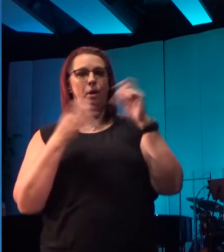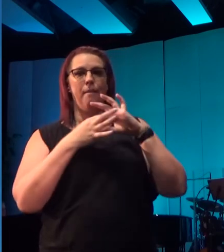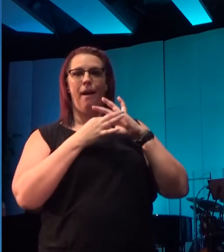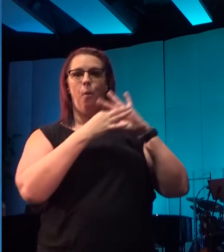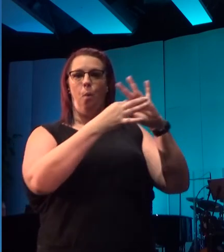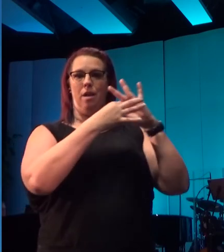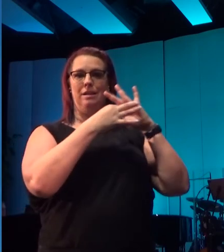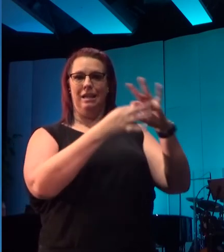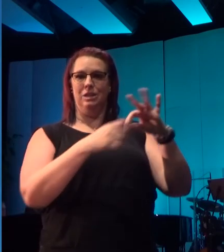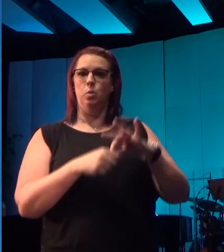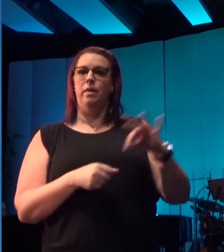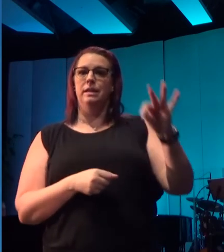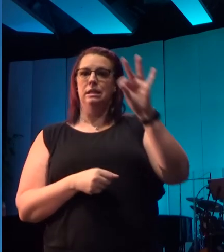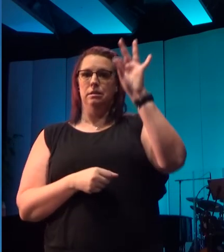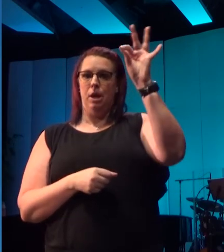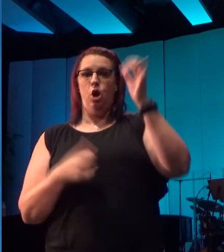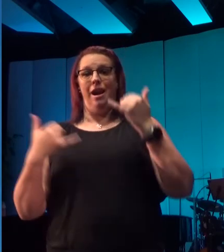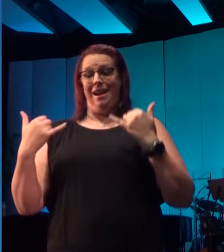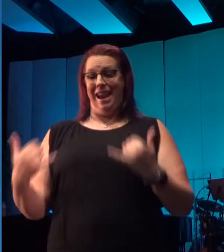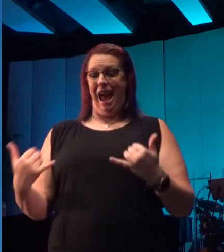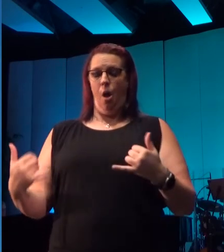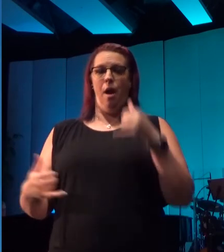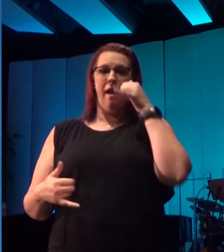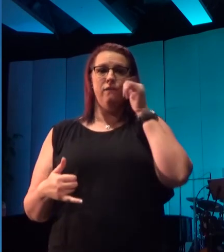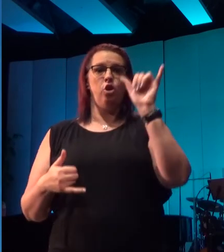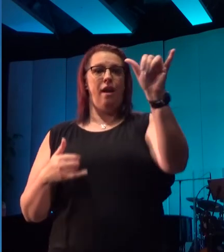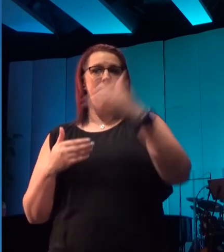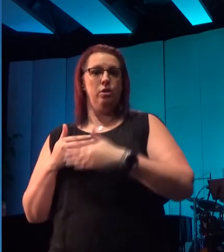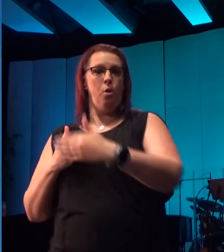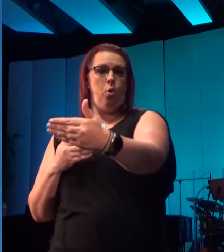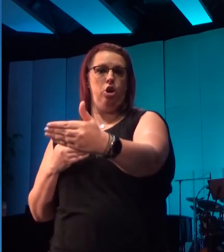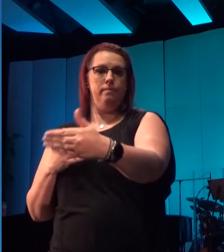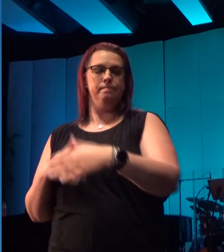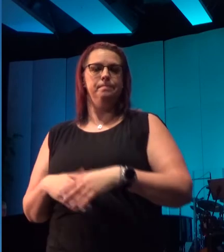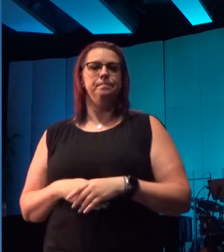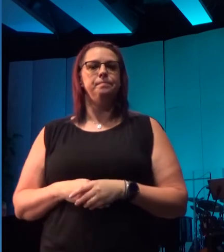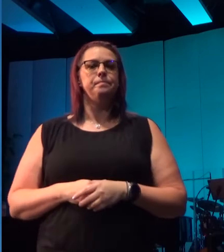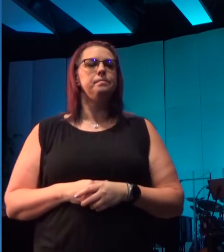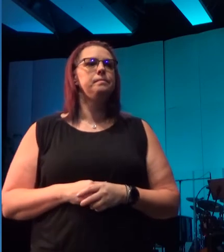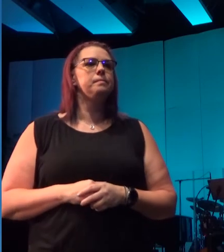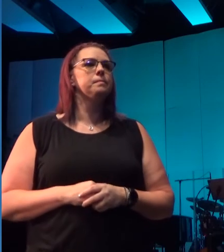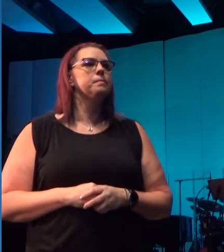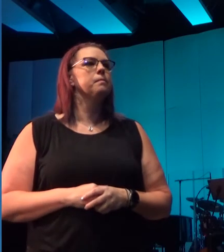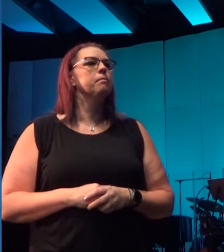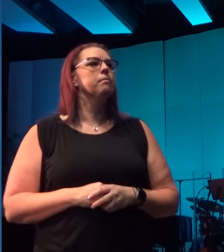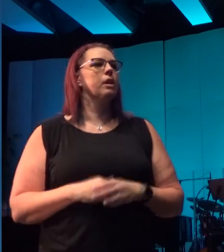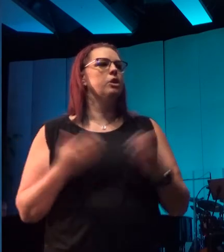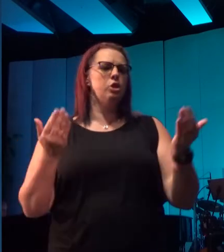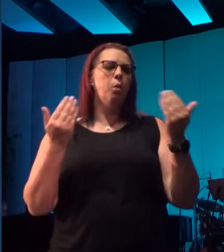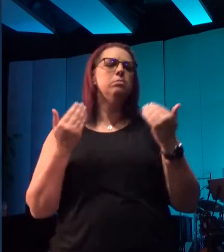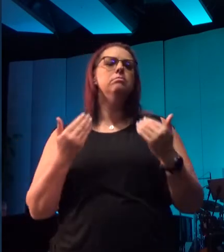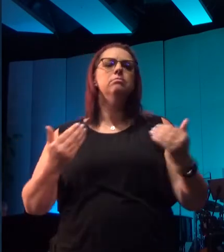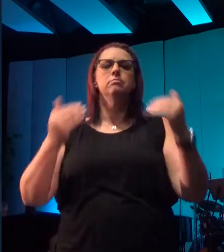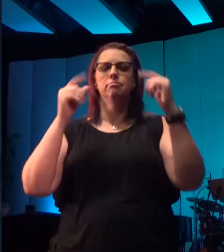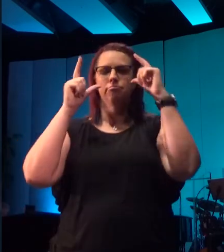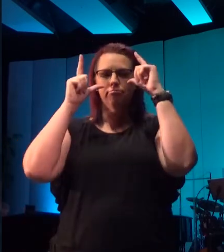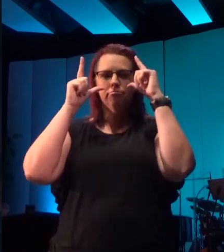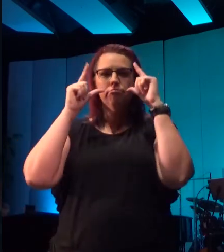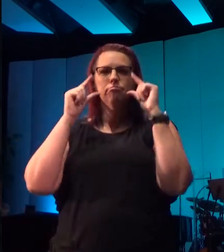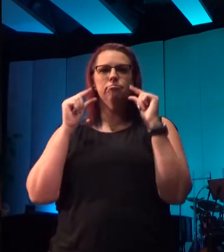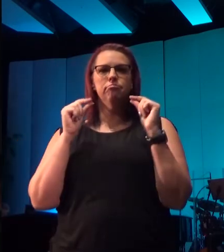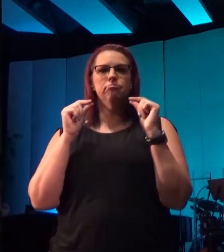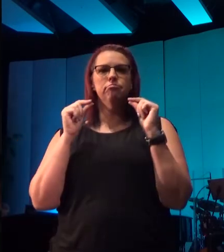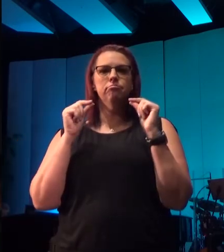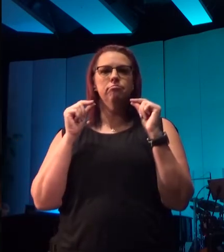oneness with Spirit now and forevermore. And as you gently let your eyes close, perhaps you'd like